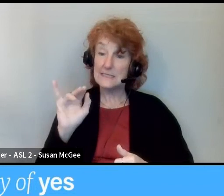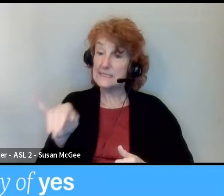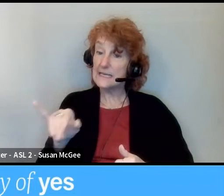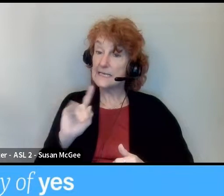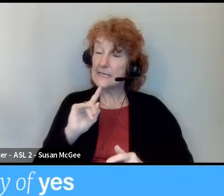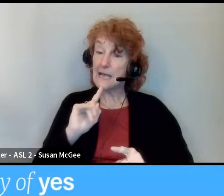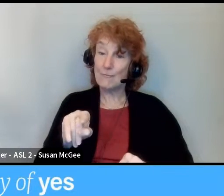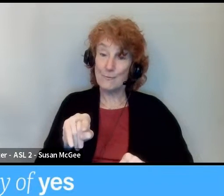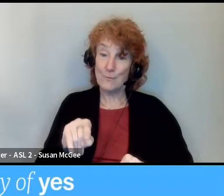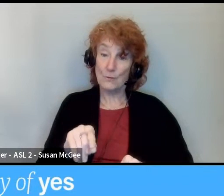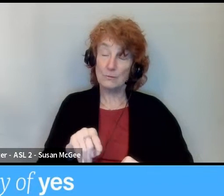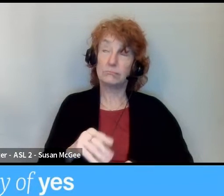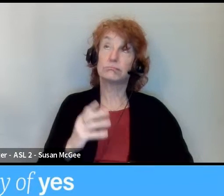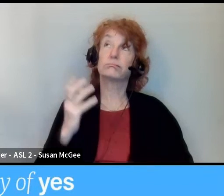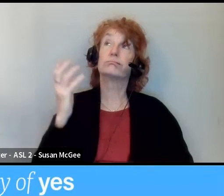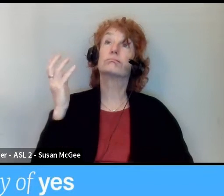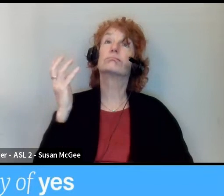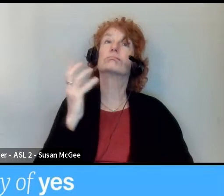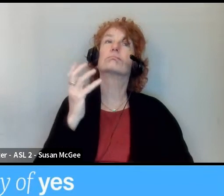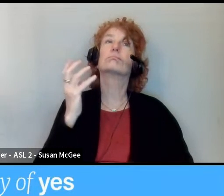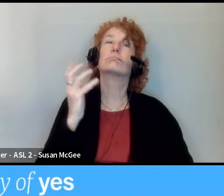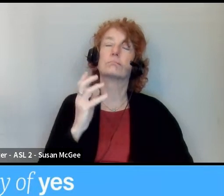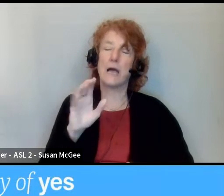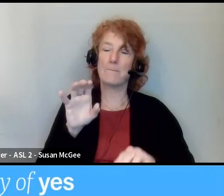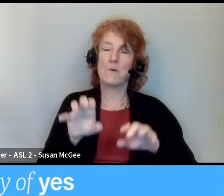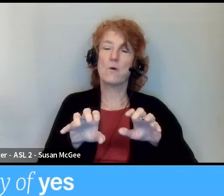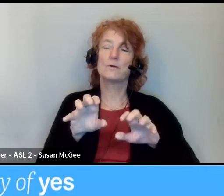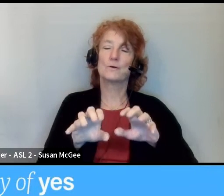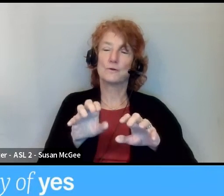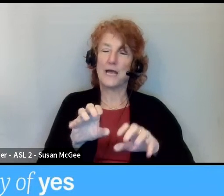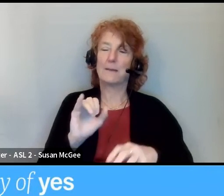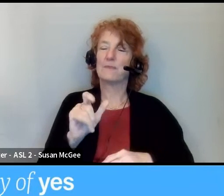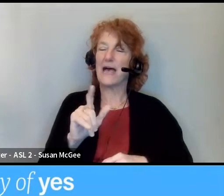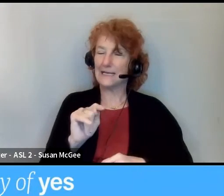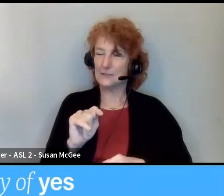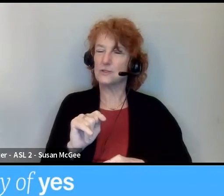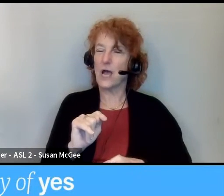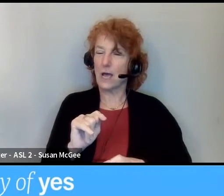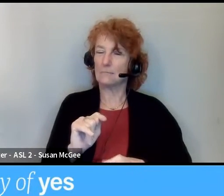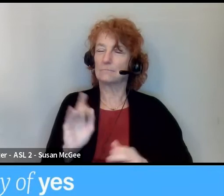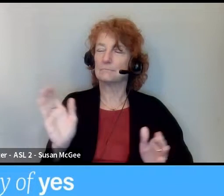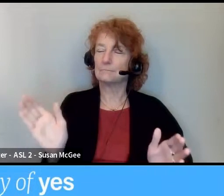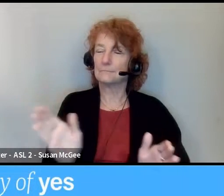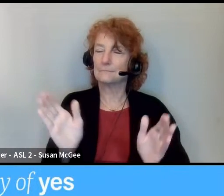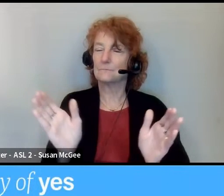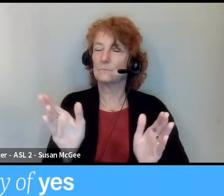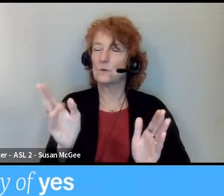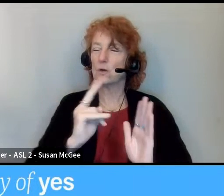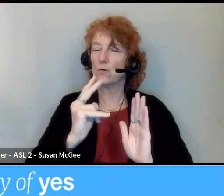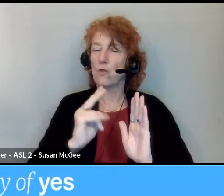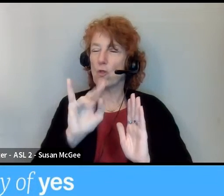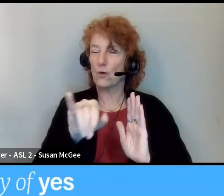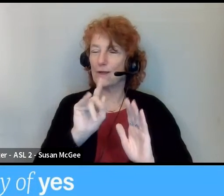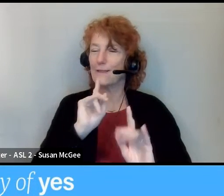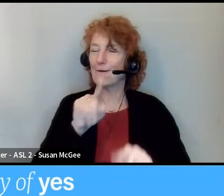I'll stop right there. We should put that in the chat, but I would definitely encourage everybody to look at it.